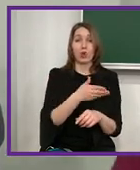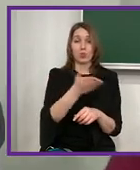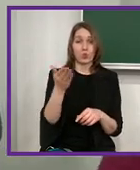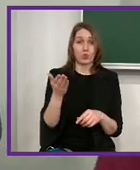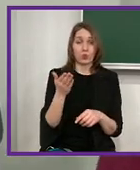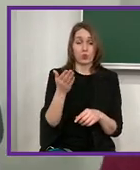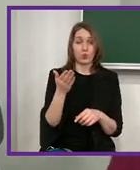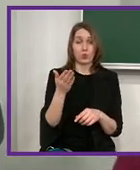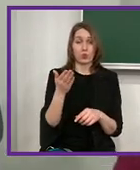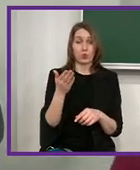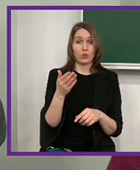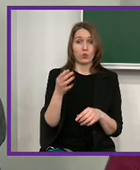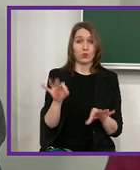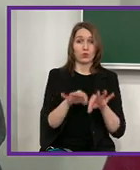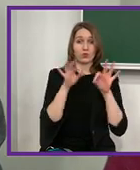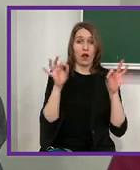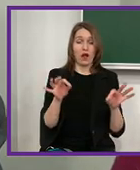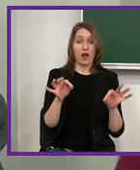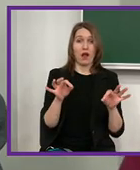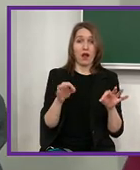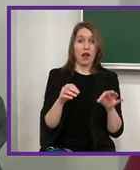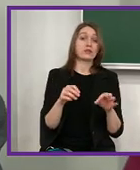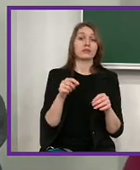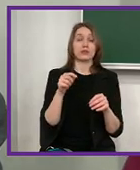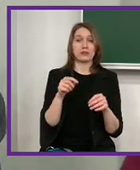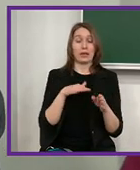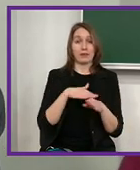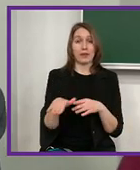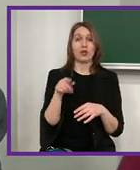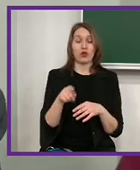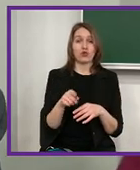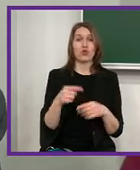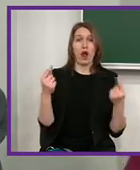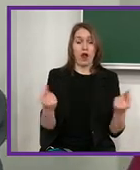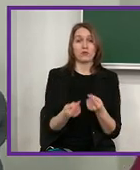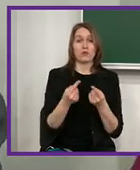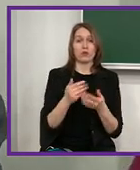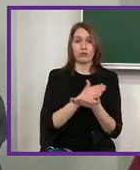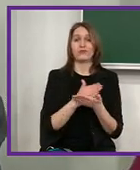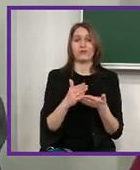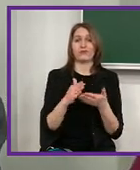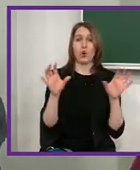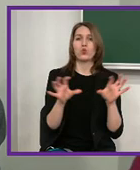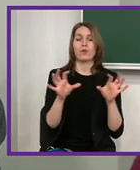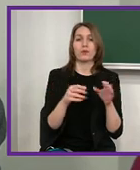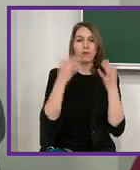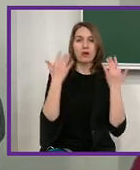you in terms of price, and we're also going to give you extended contract terms. We know this is a long-term investment, so we know